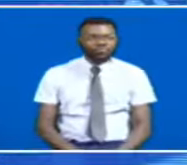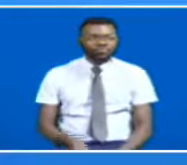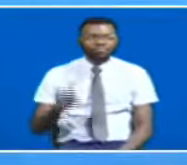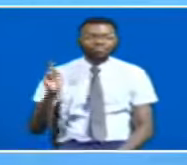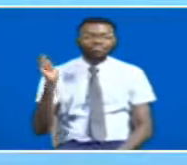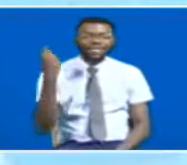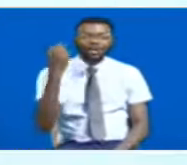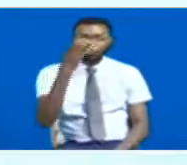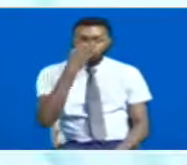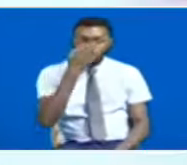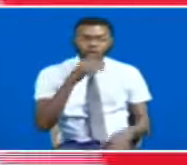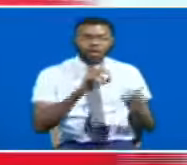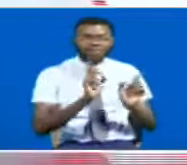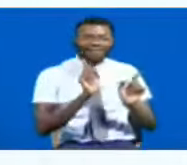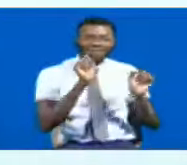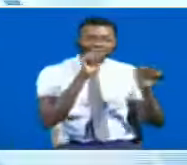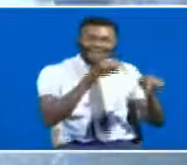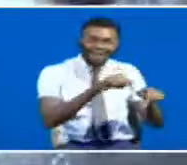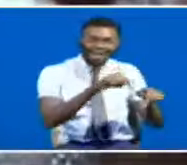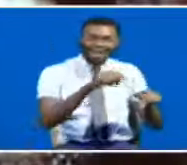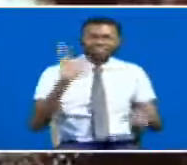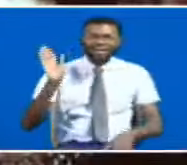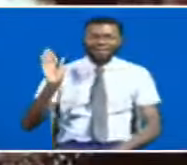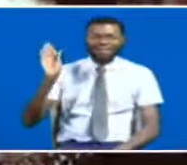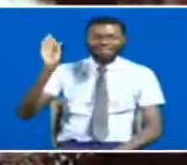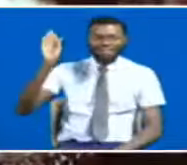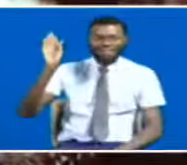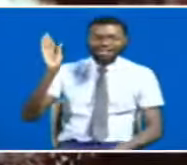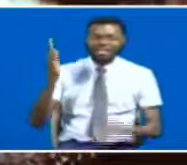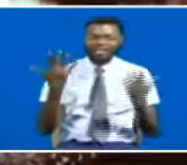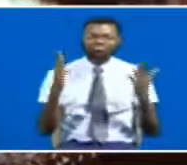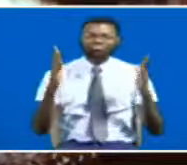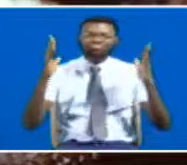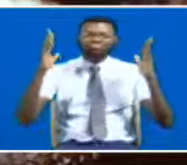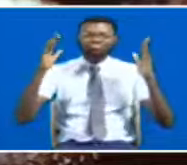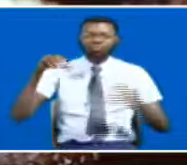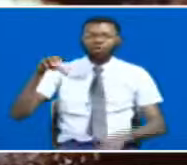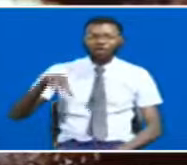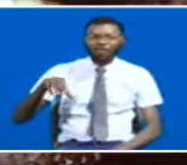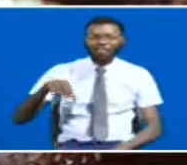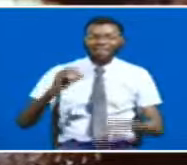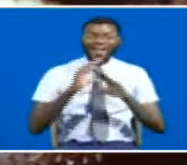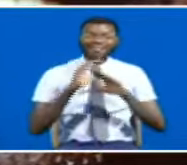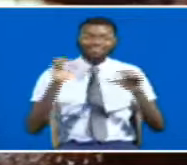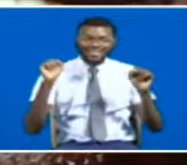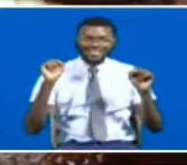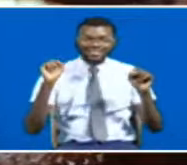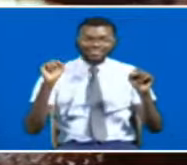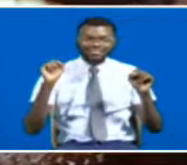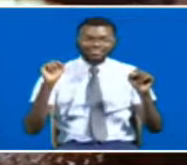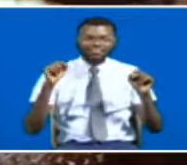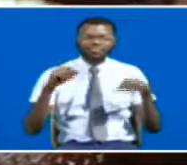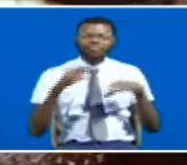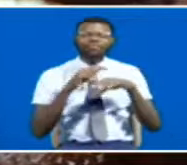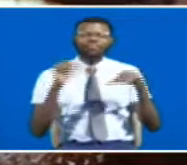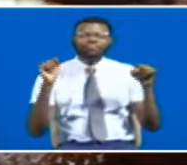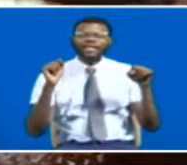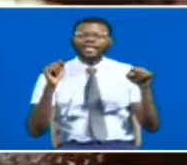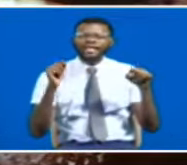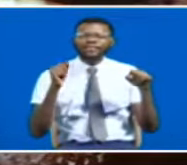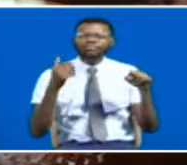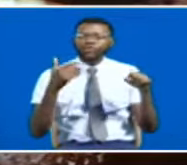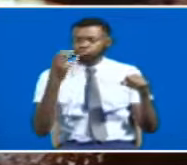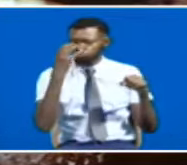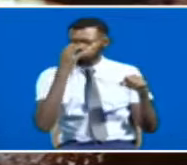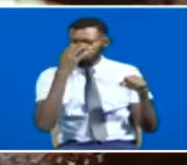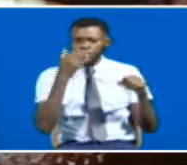President William Ruto attended the swearing-in ceremony of the Democratic Republic of Congo President Felix Tshisekedi. The president was accompanied with